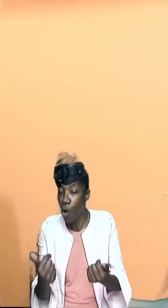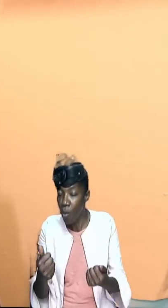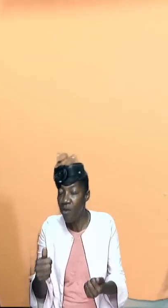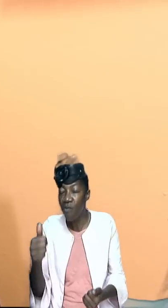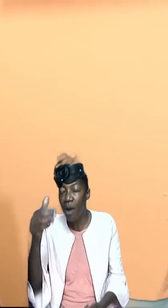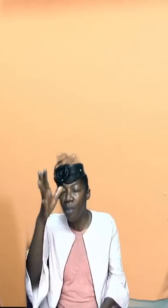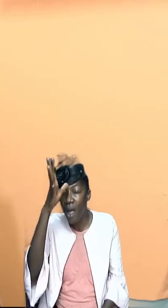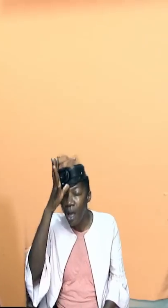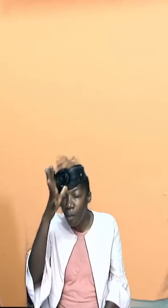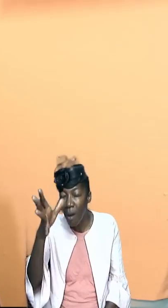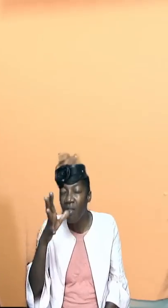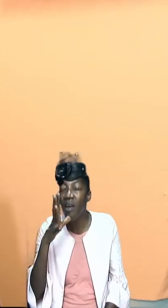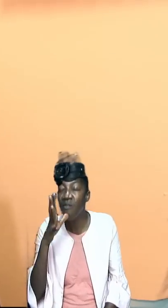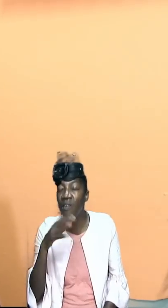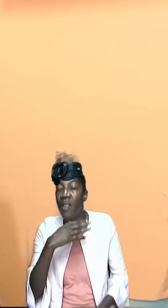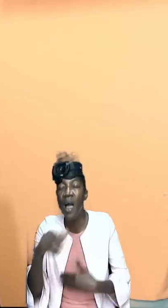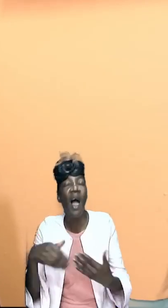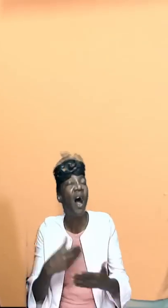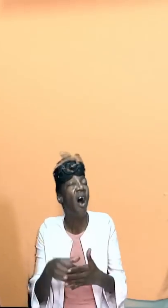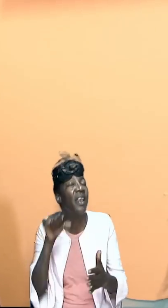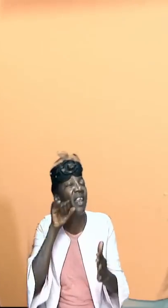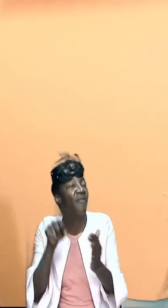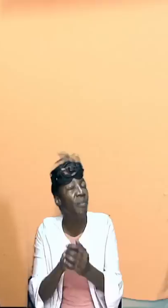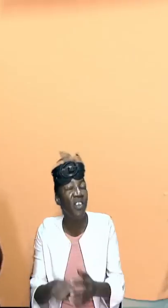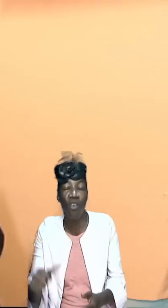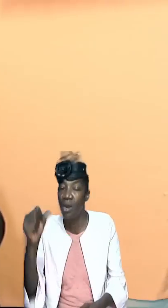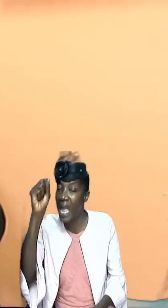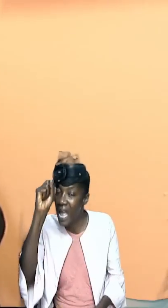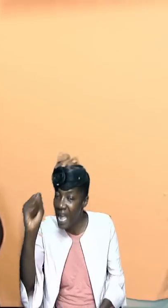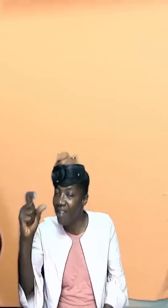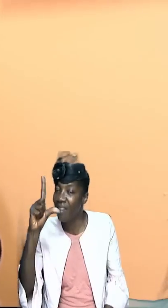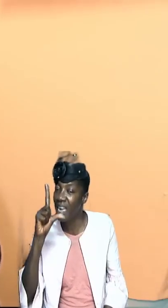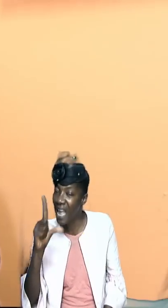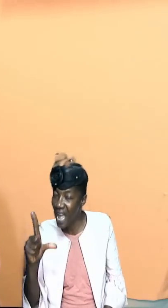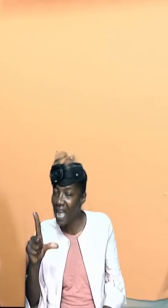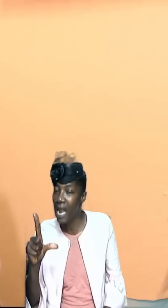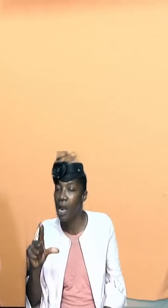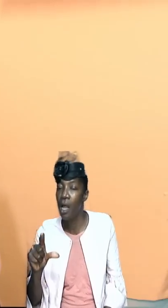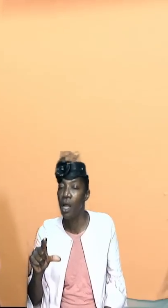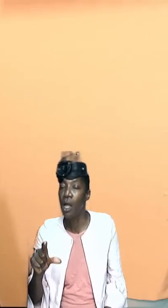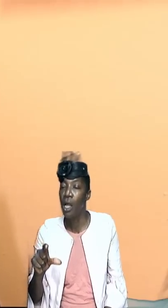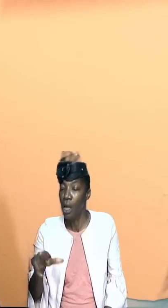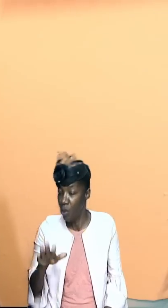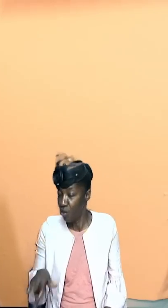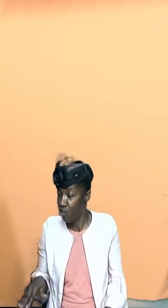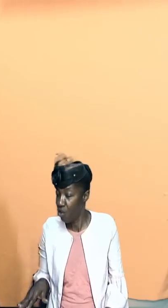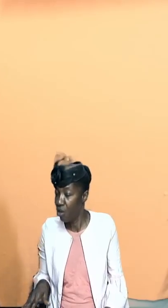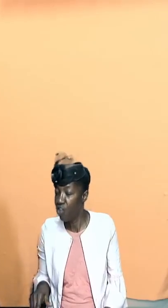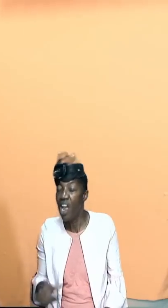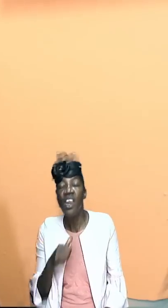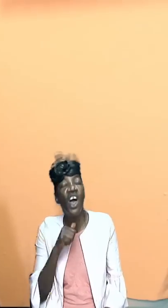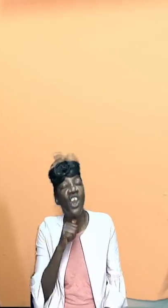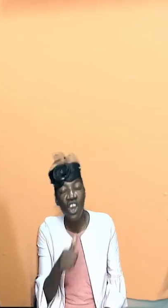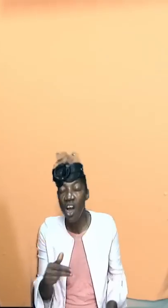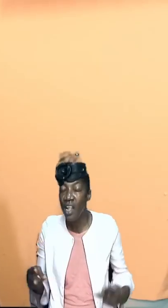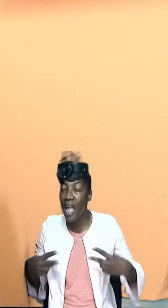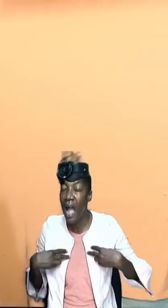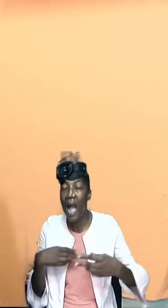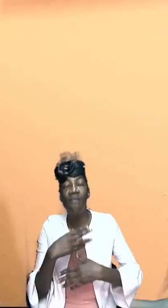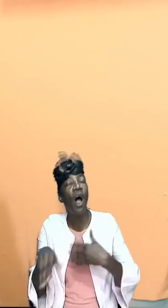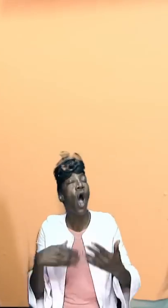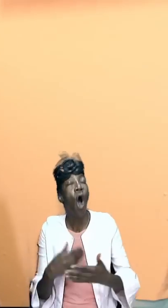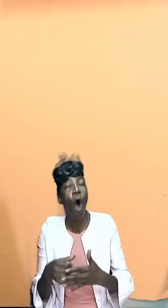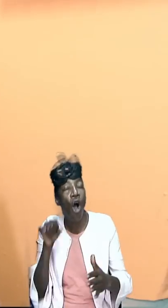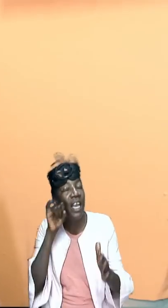had all the information. They had S and they had L. The offspring, however, might not have all the information. They